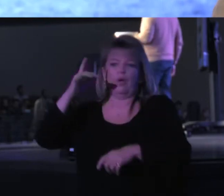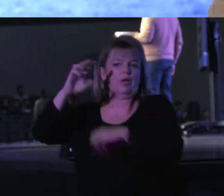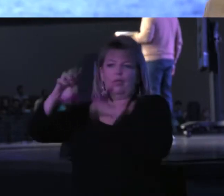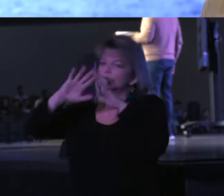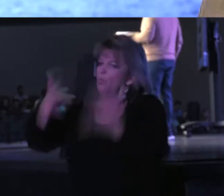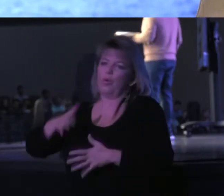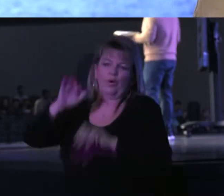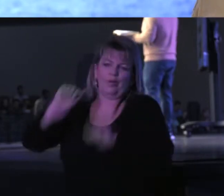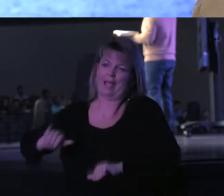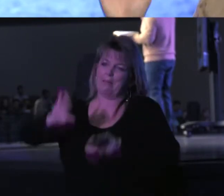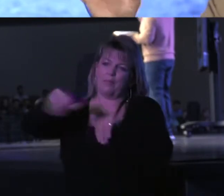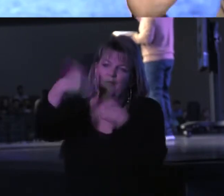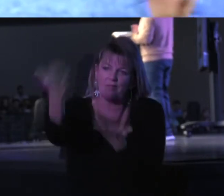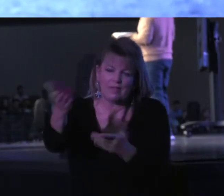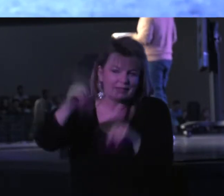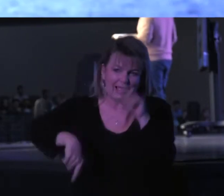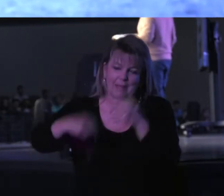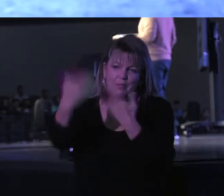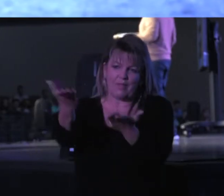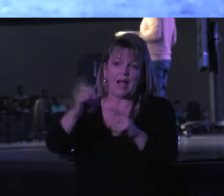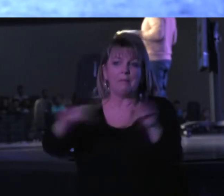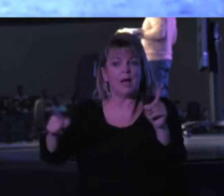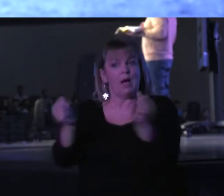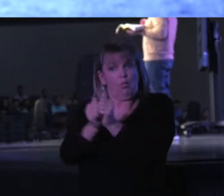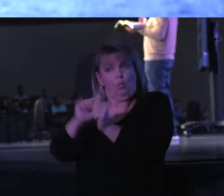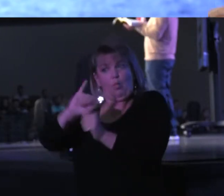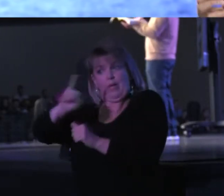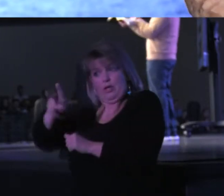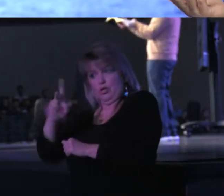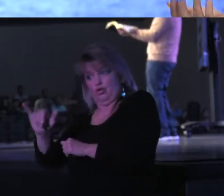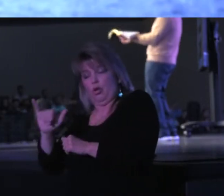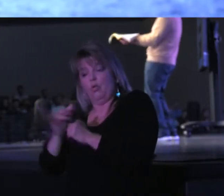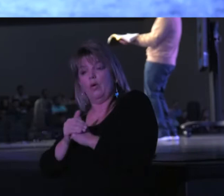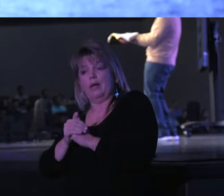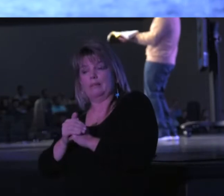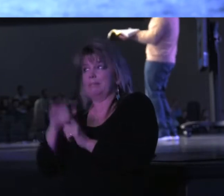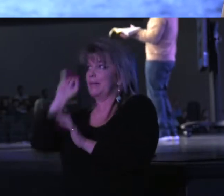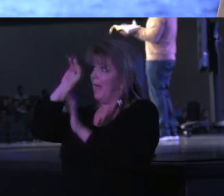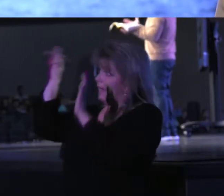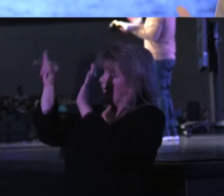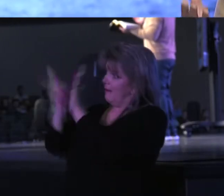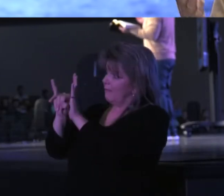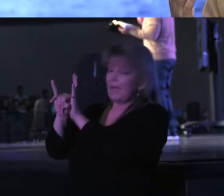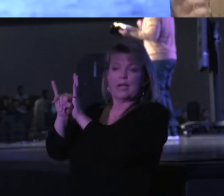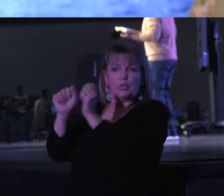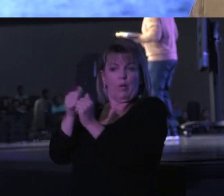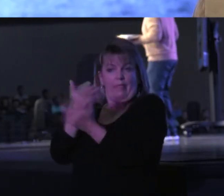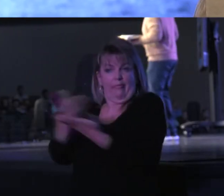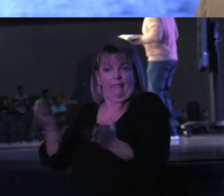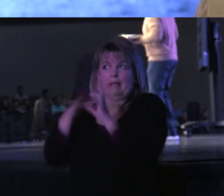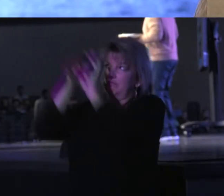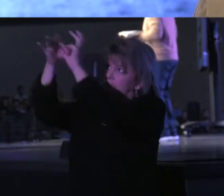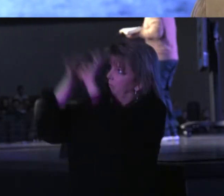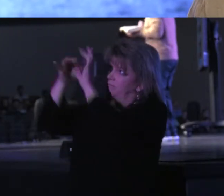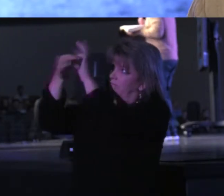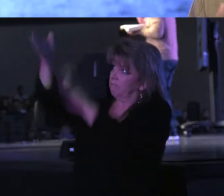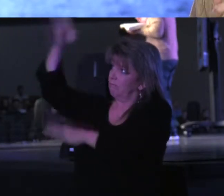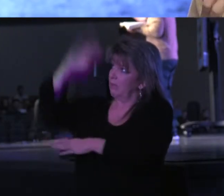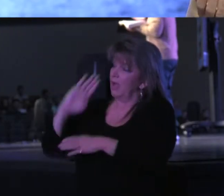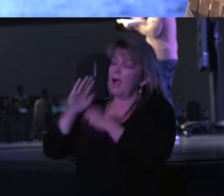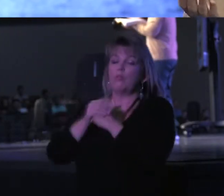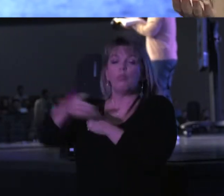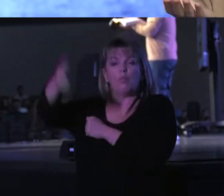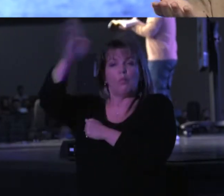touch. But alongside that joy comes the identification with the things of God. And